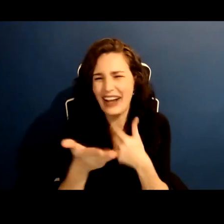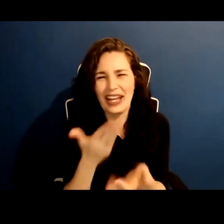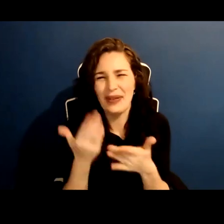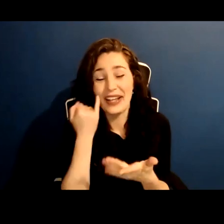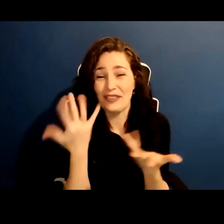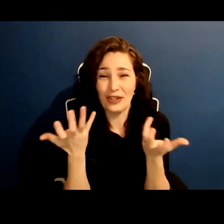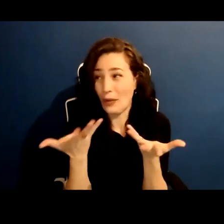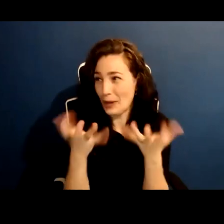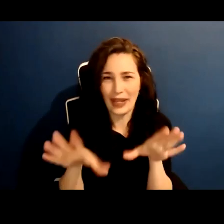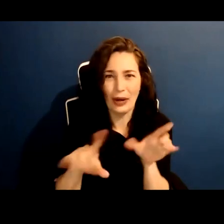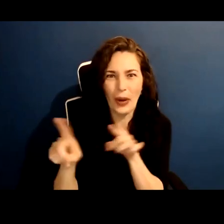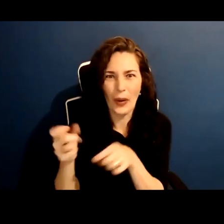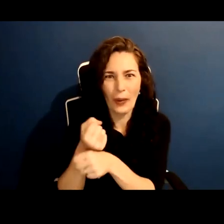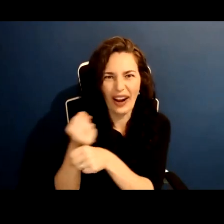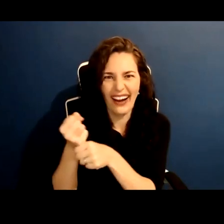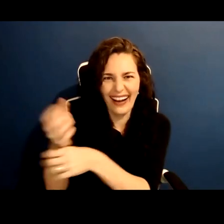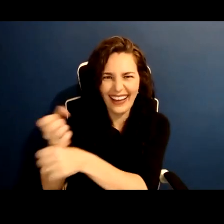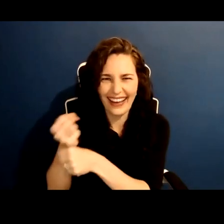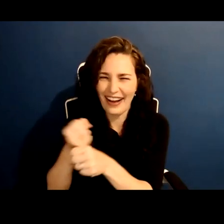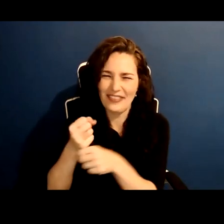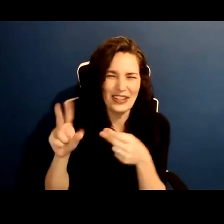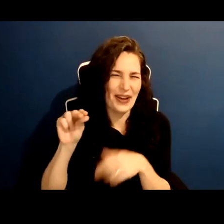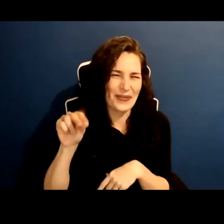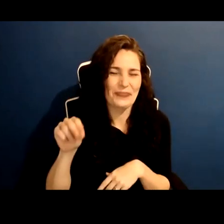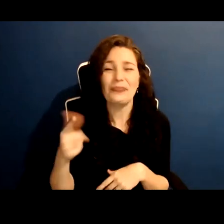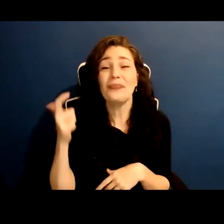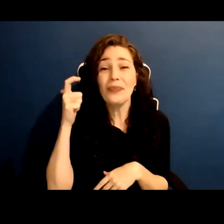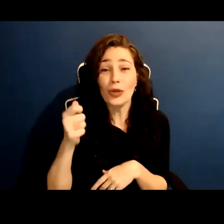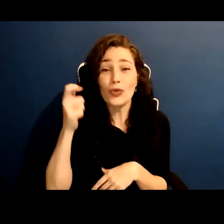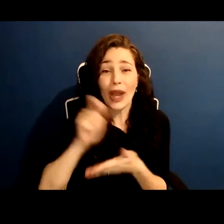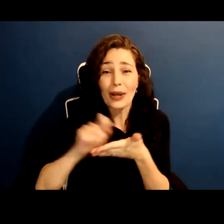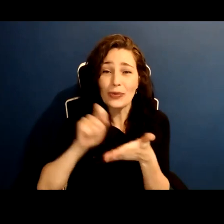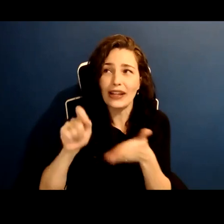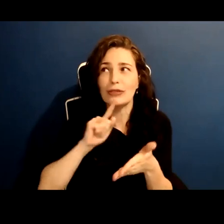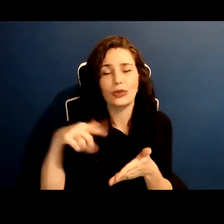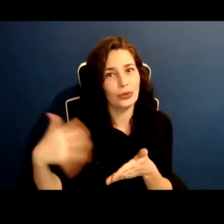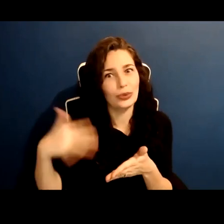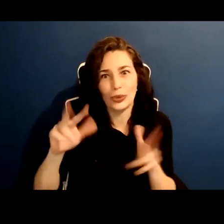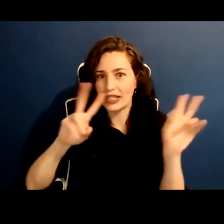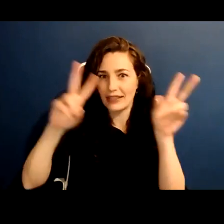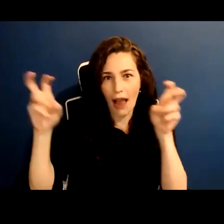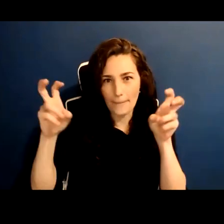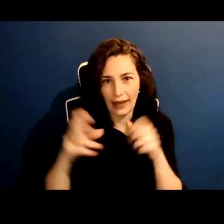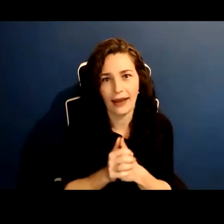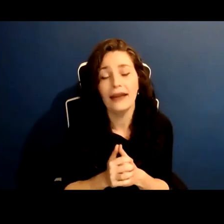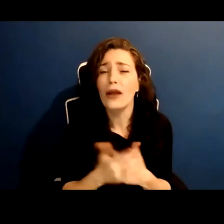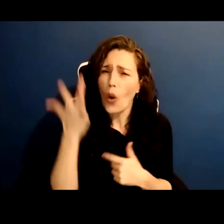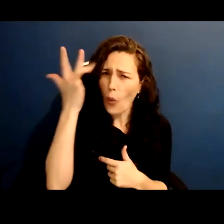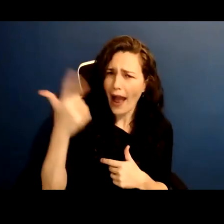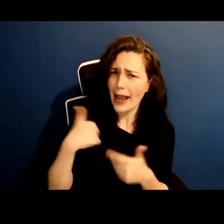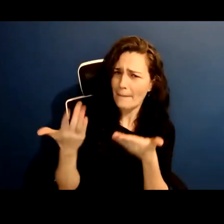here? Grant writing. It is a doozy of a topic. Why am I